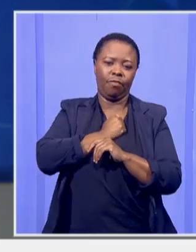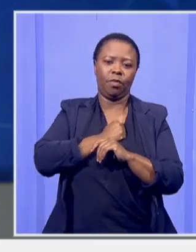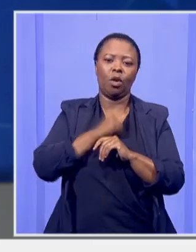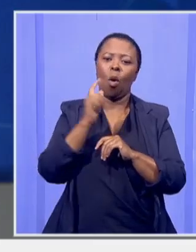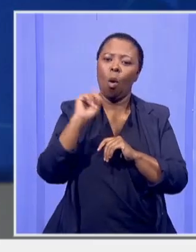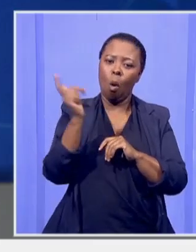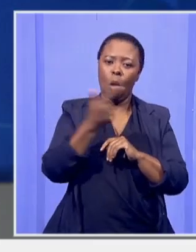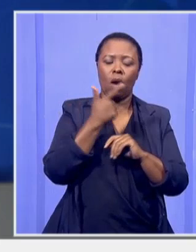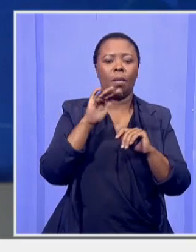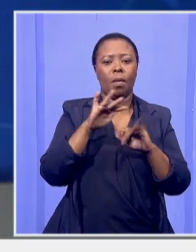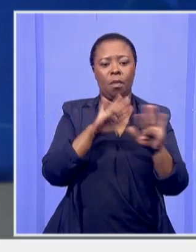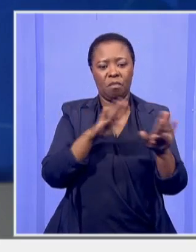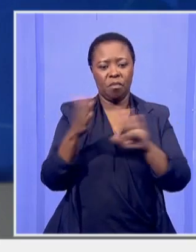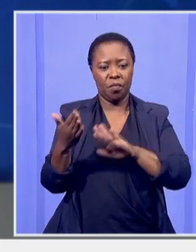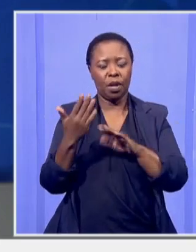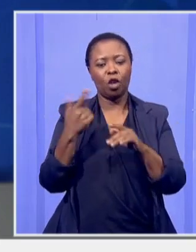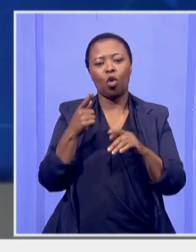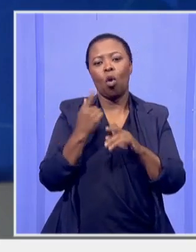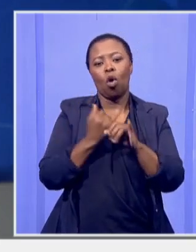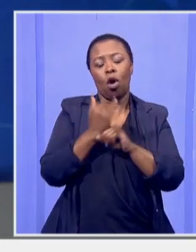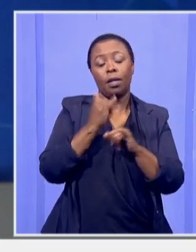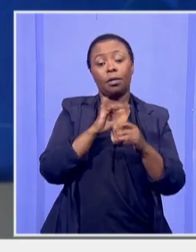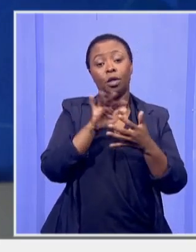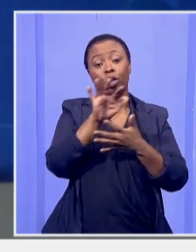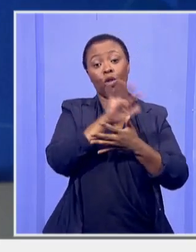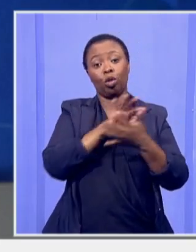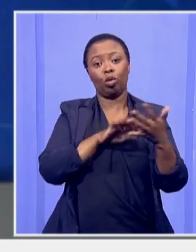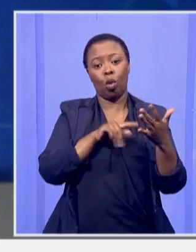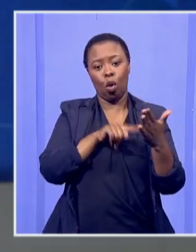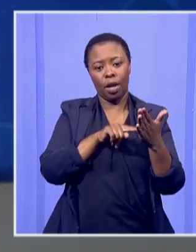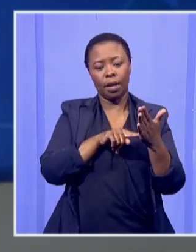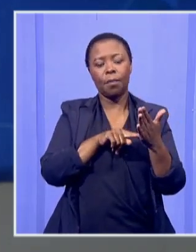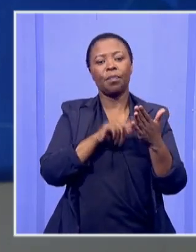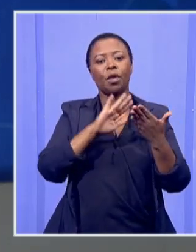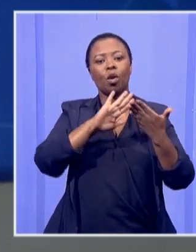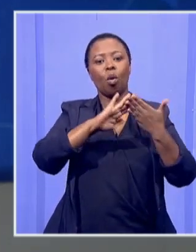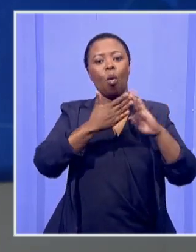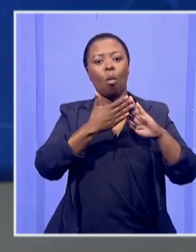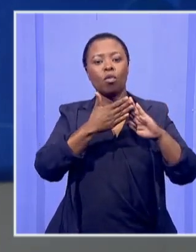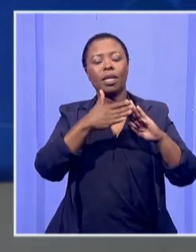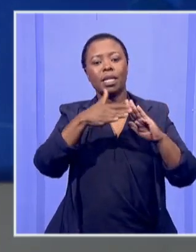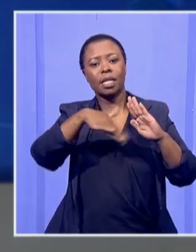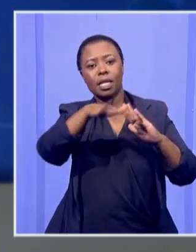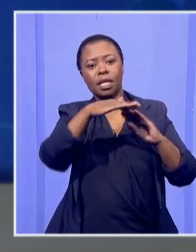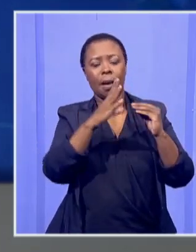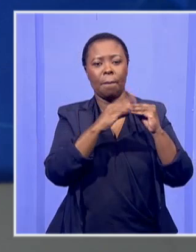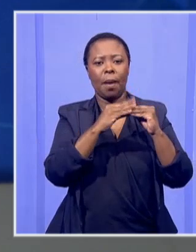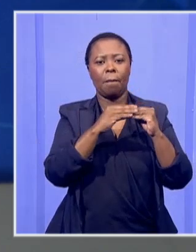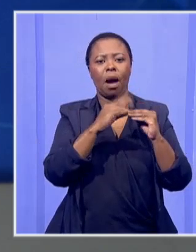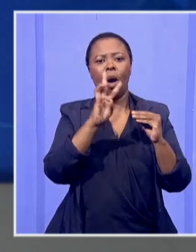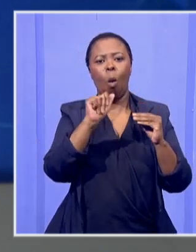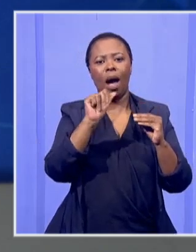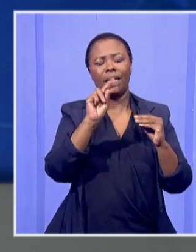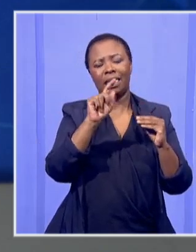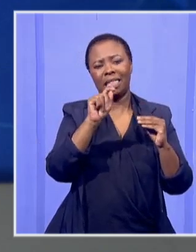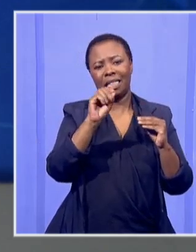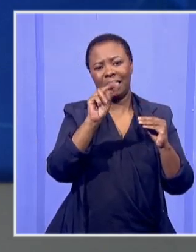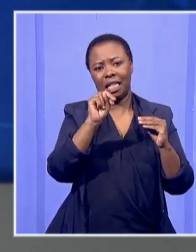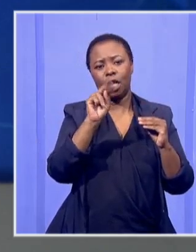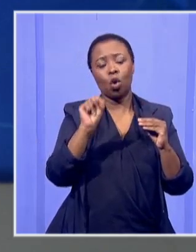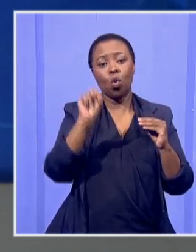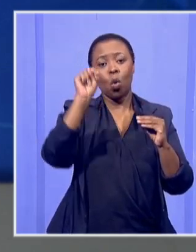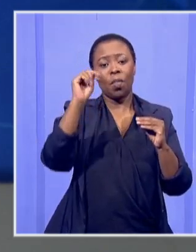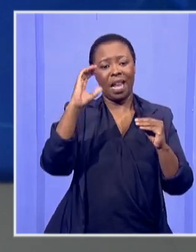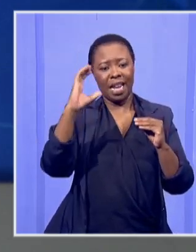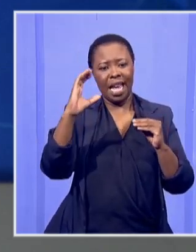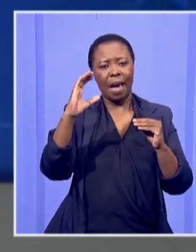So we go back to our earlier story where residents of Ikhutseng township in Warrenton in the Northern Cape battling